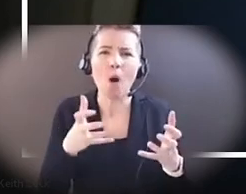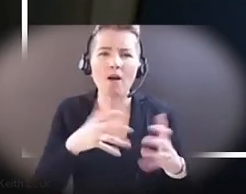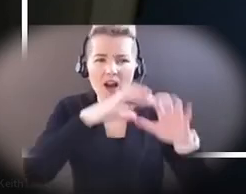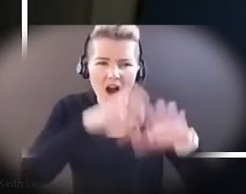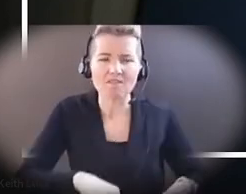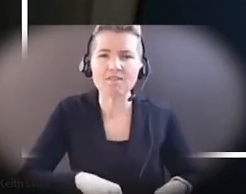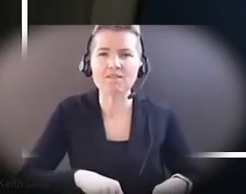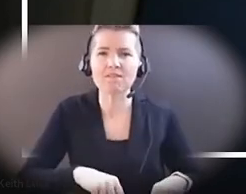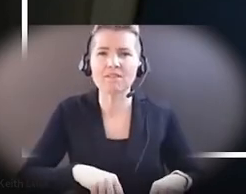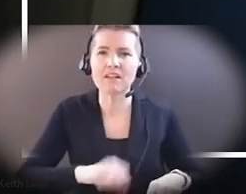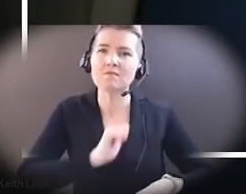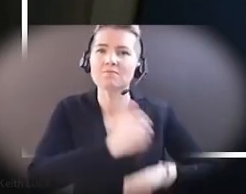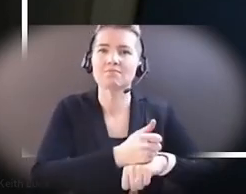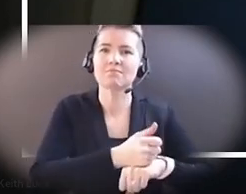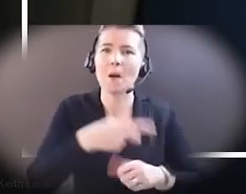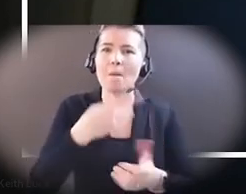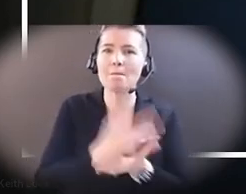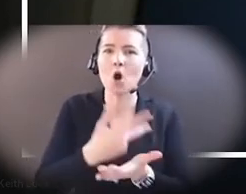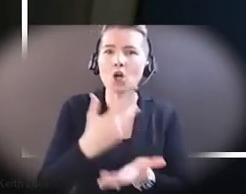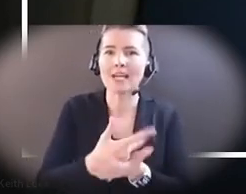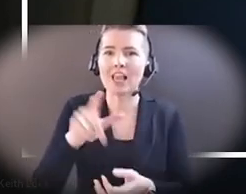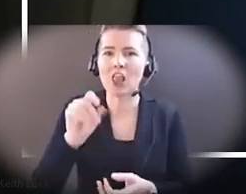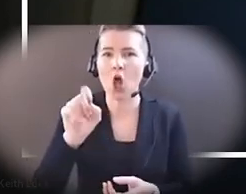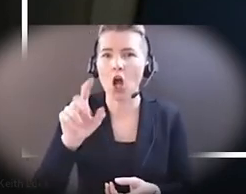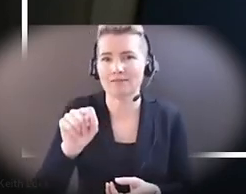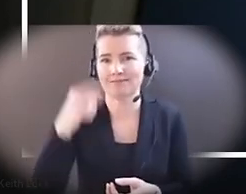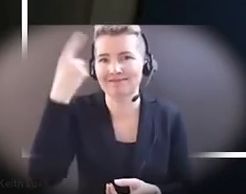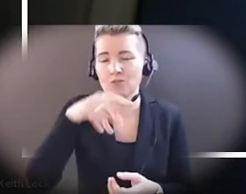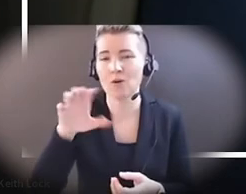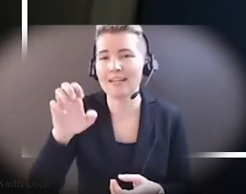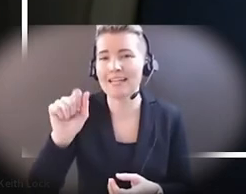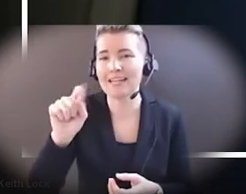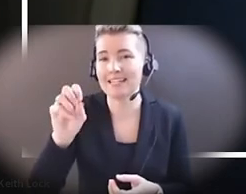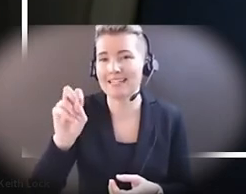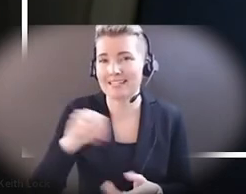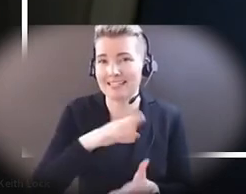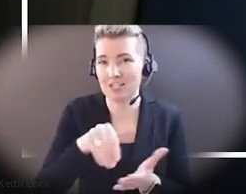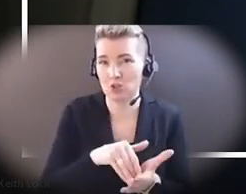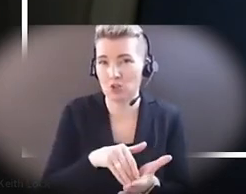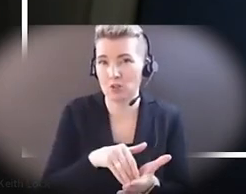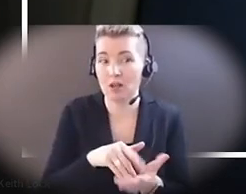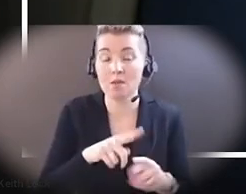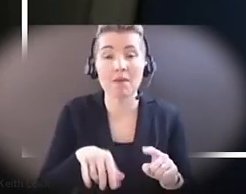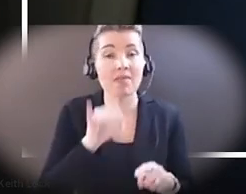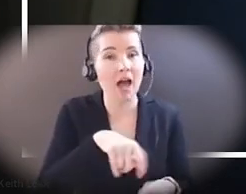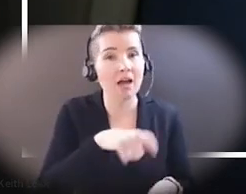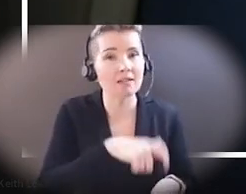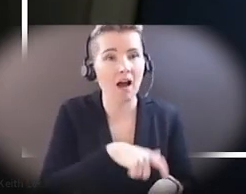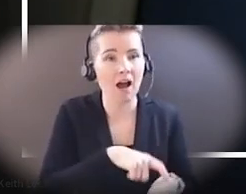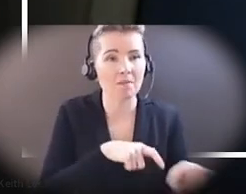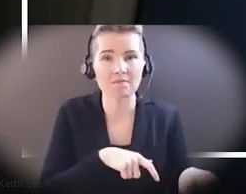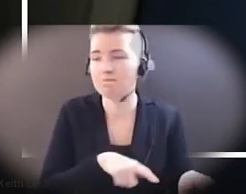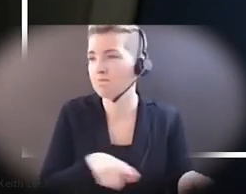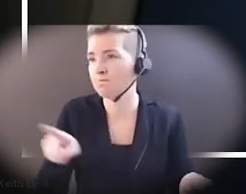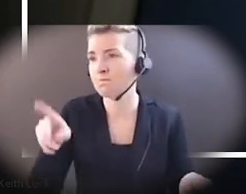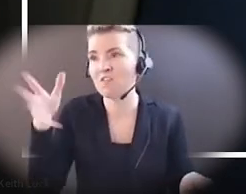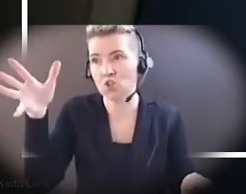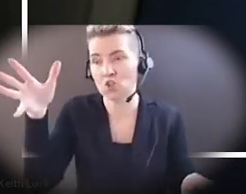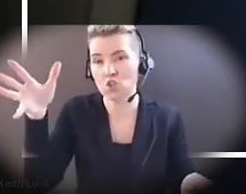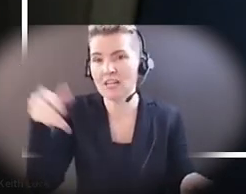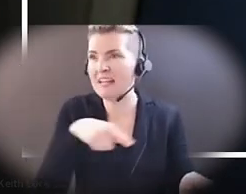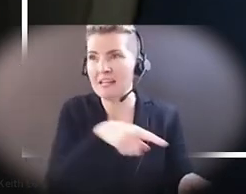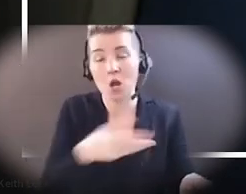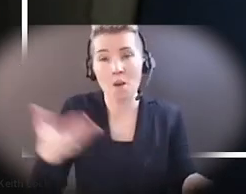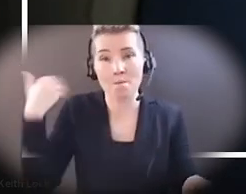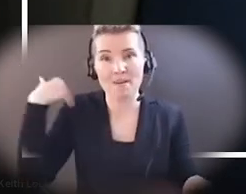the Eaton Center. But the community, this time they got together, they knew, you know, they had stood by and